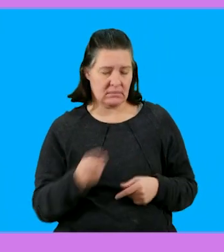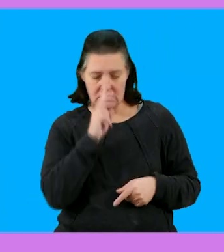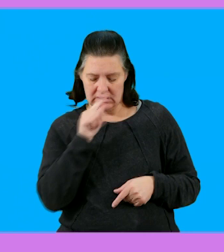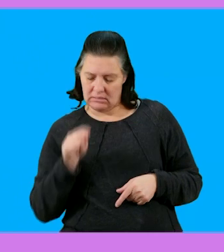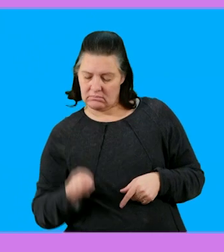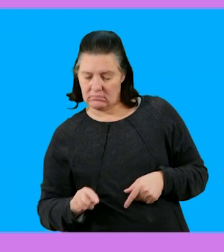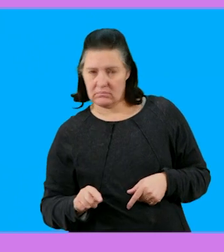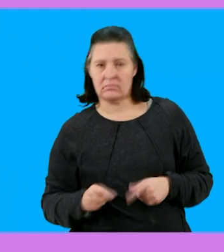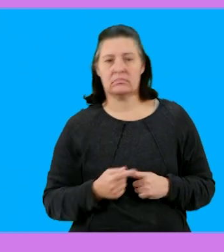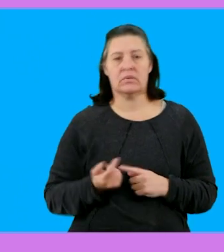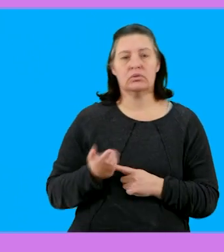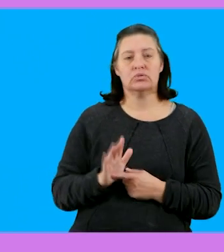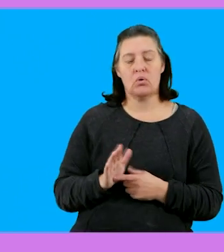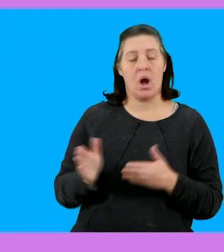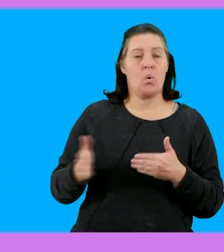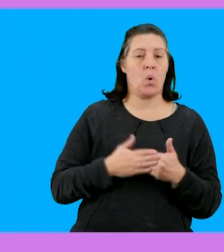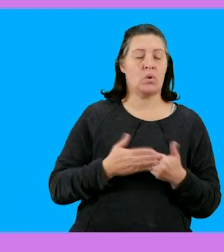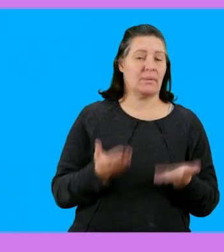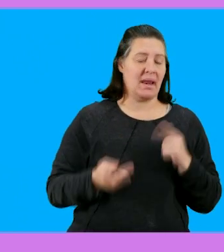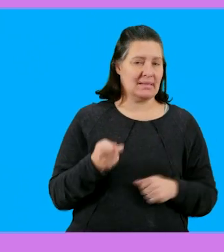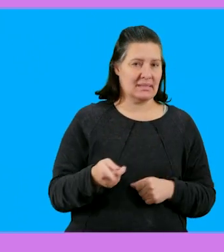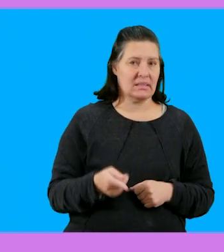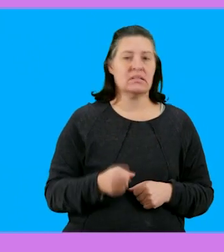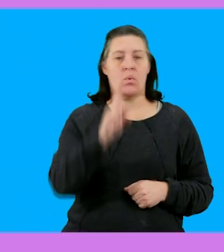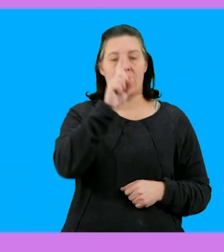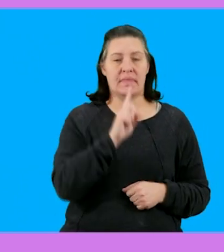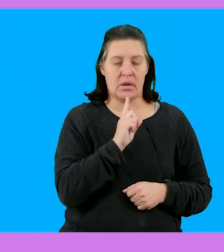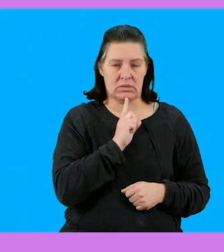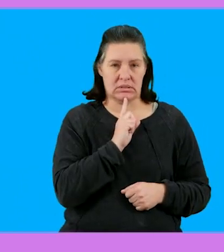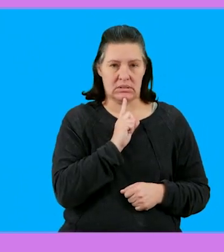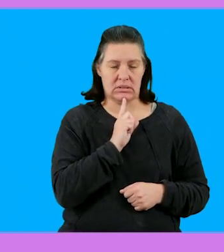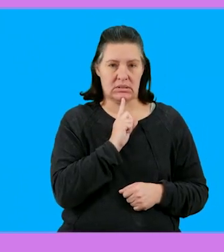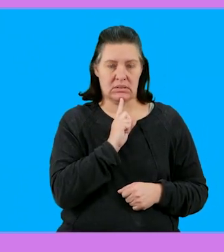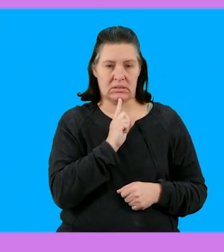closing balance, right, here it's indicated closing balance. We see it's